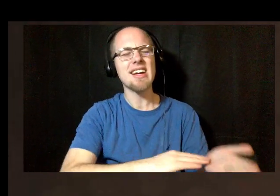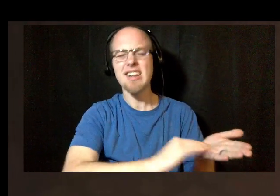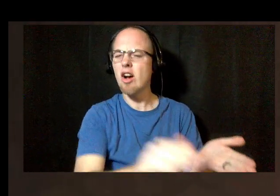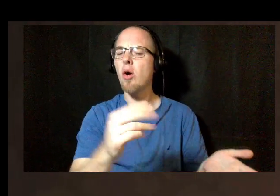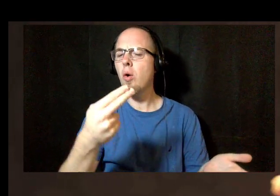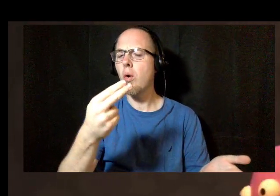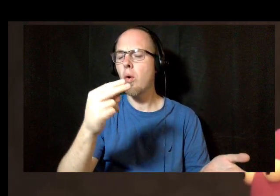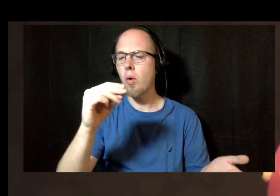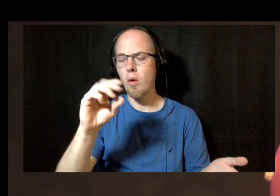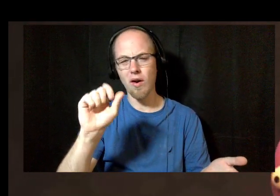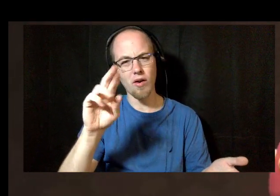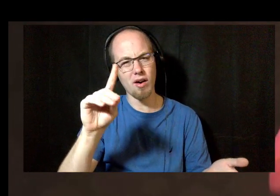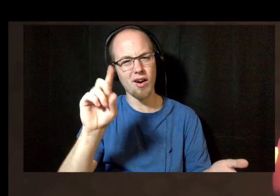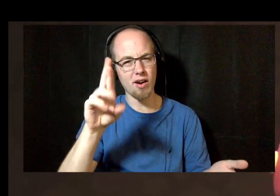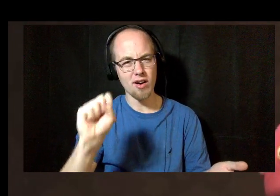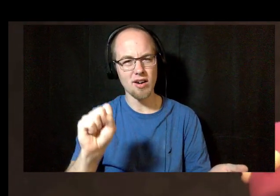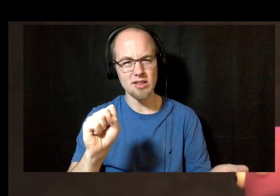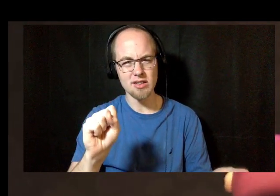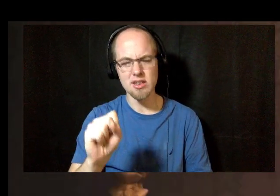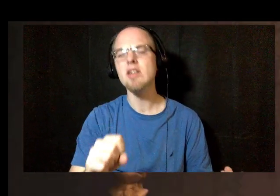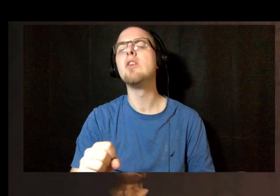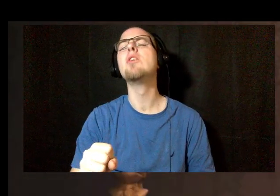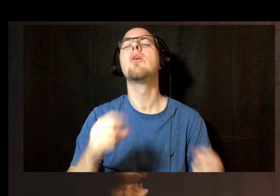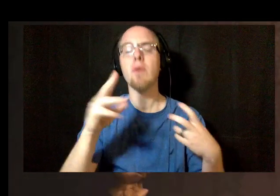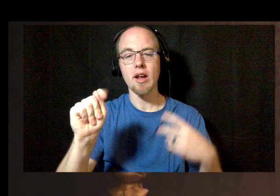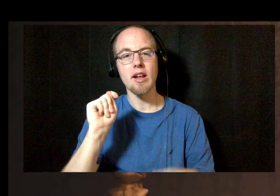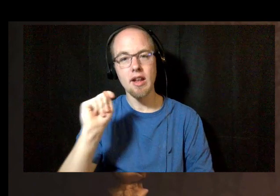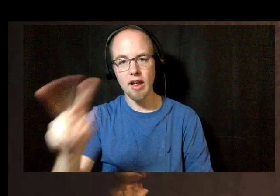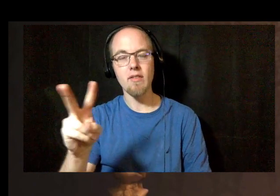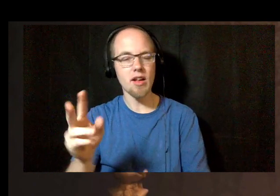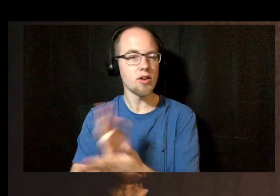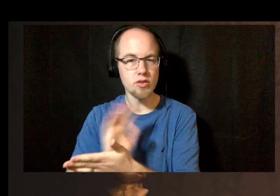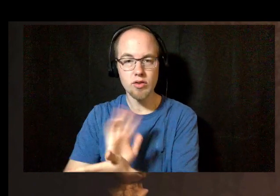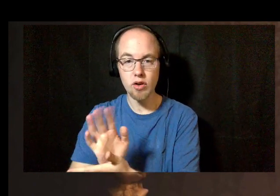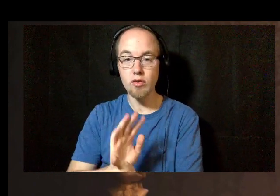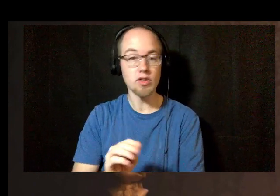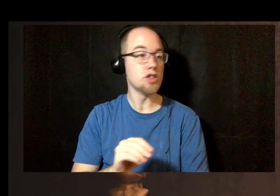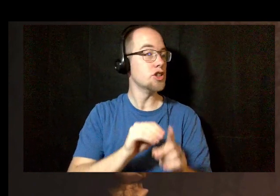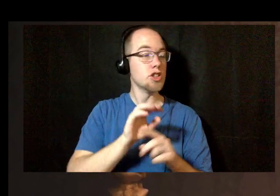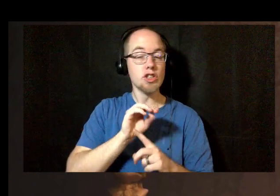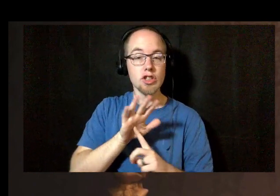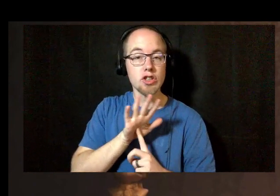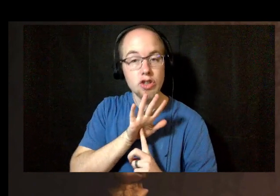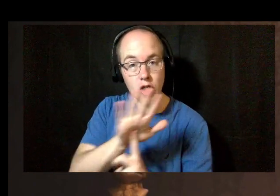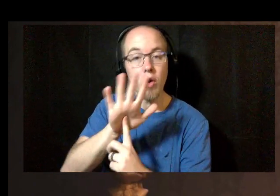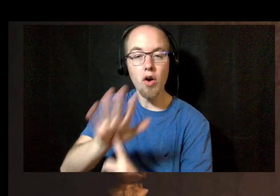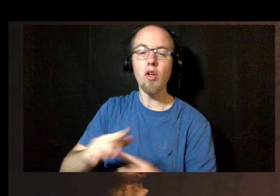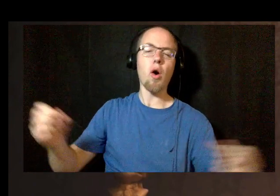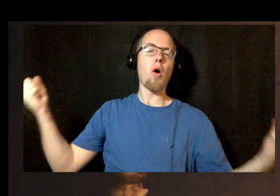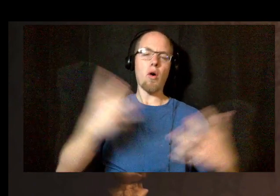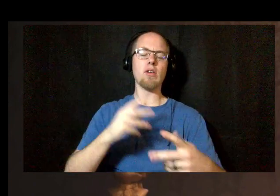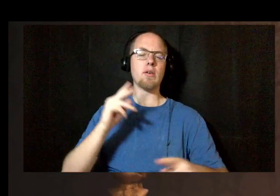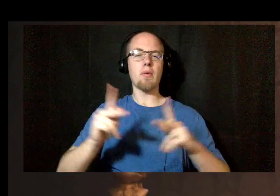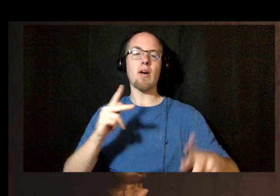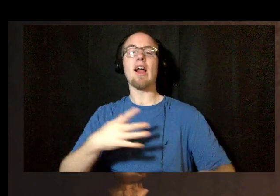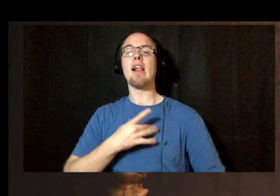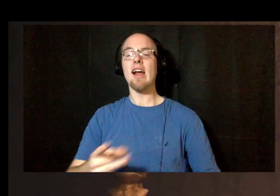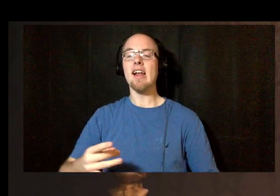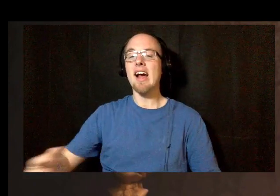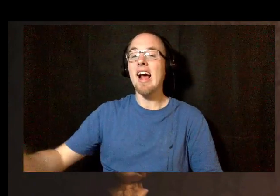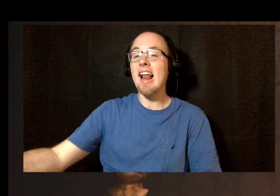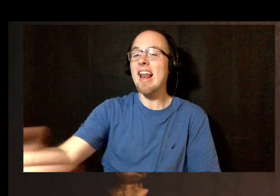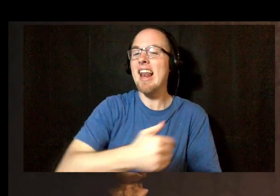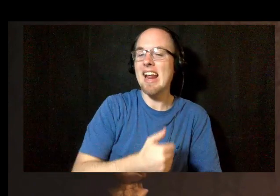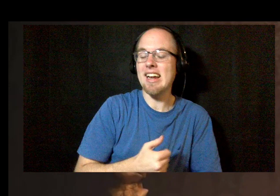way. I think there's one too many television programs exposing the horrors of people that like collecting